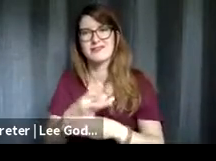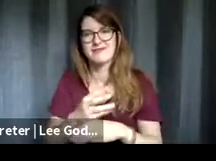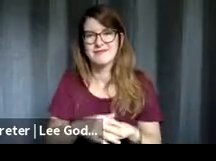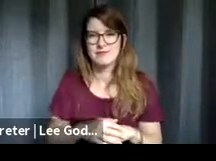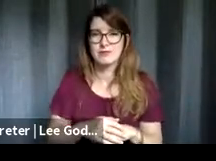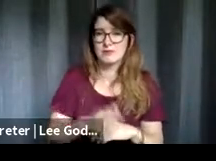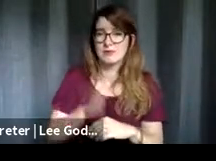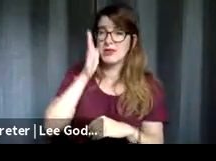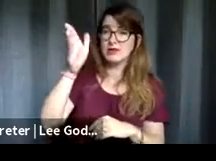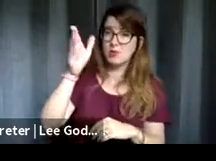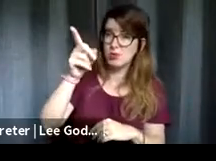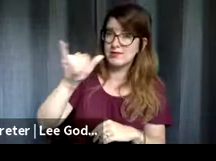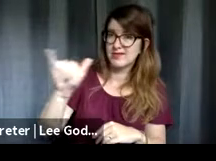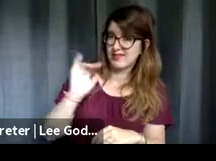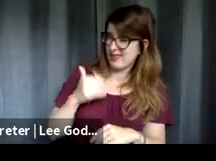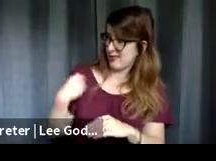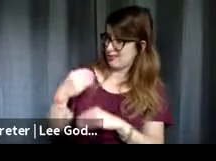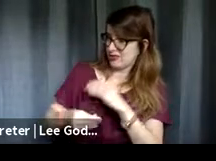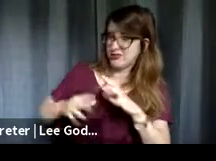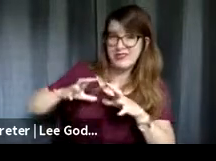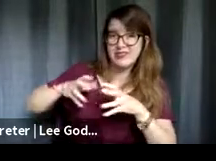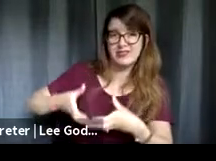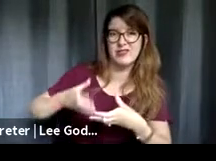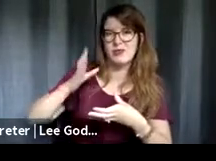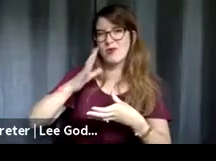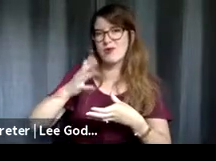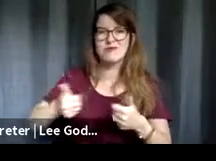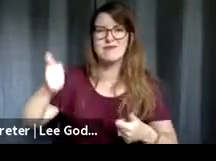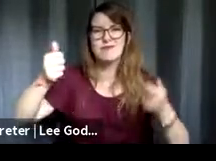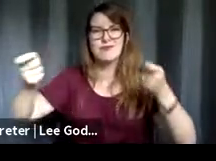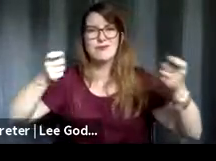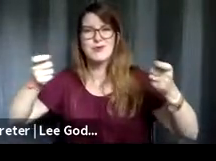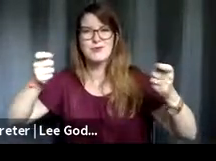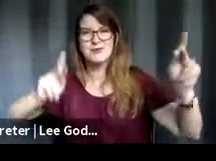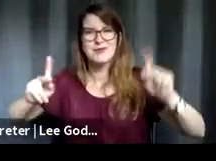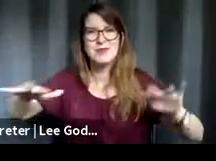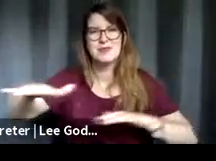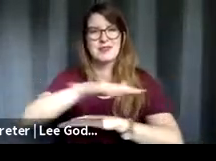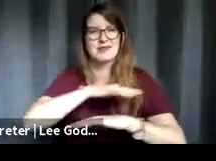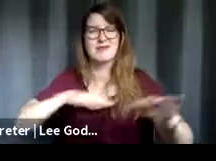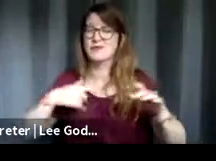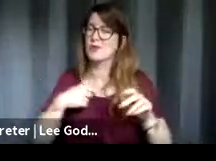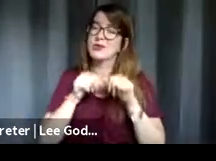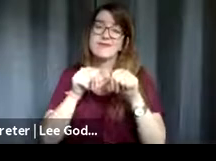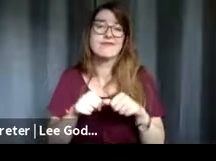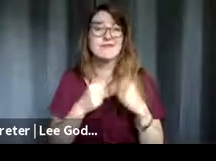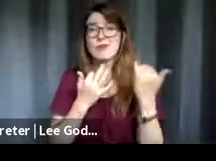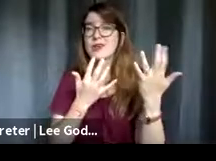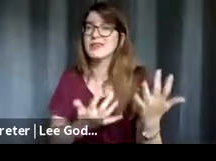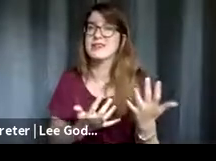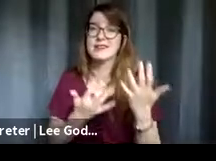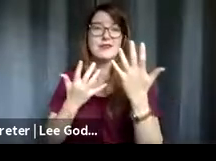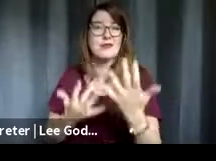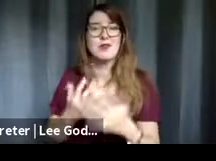change. One day our generation is gonna rule the population. So we keep on